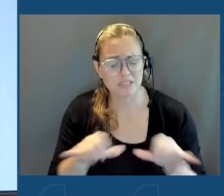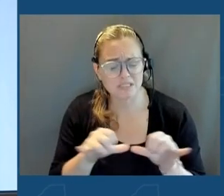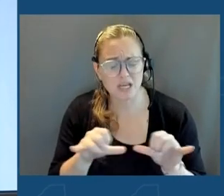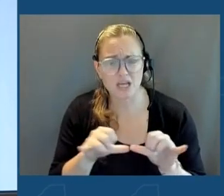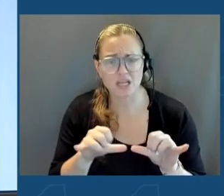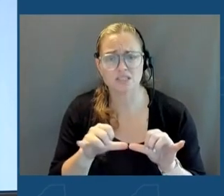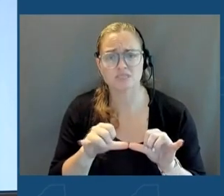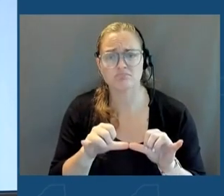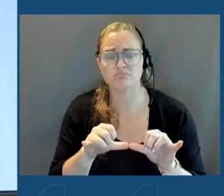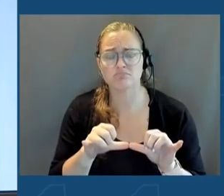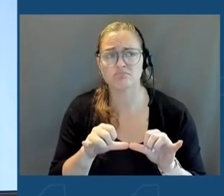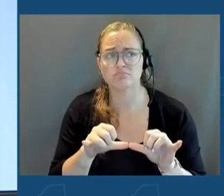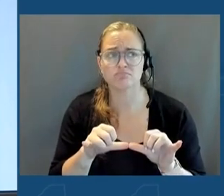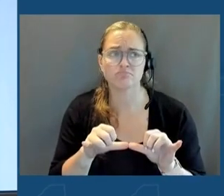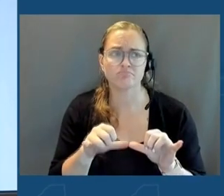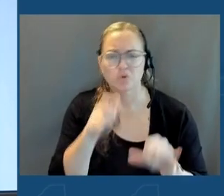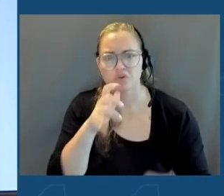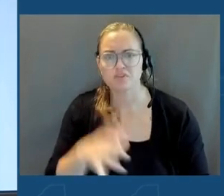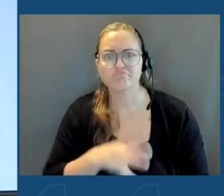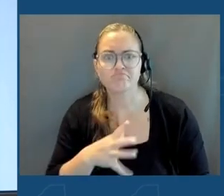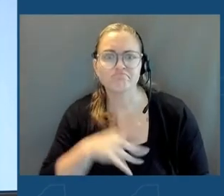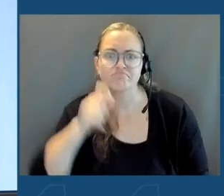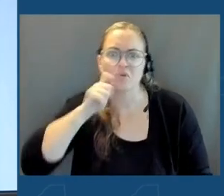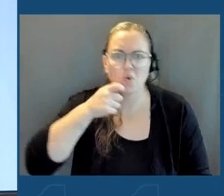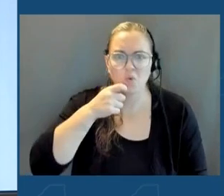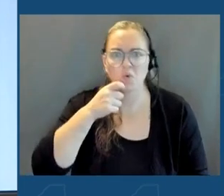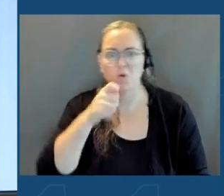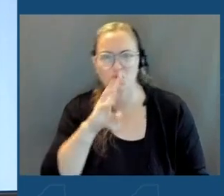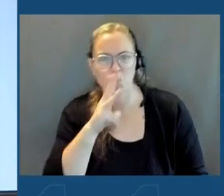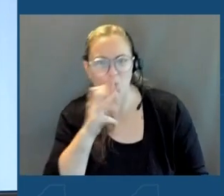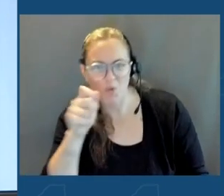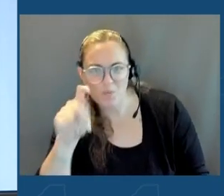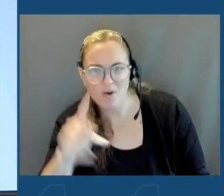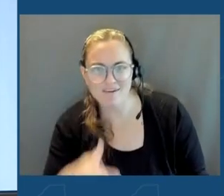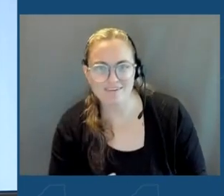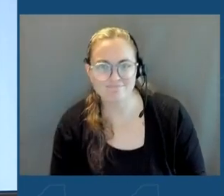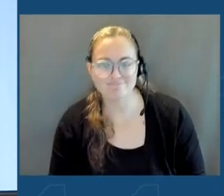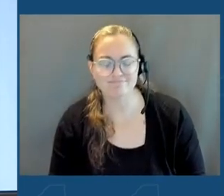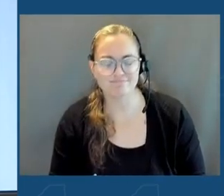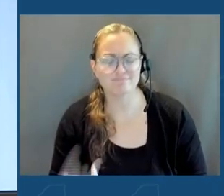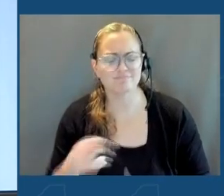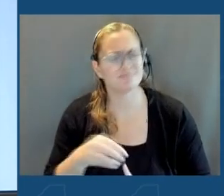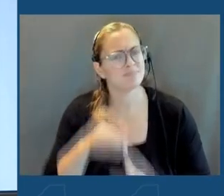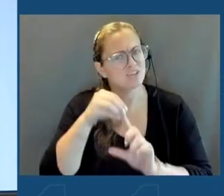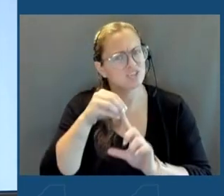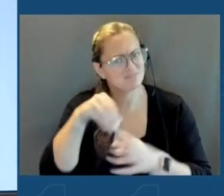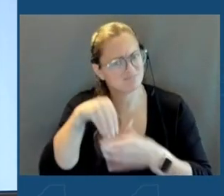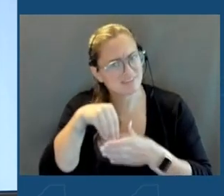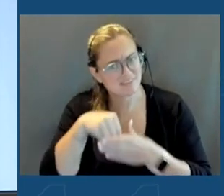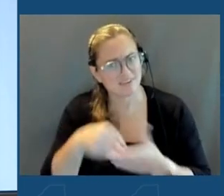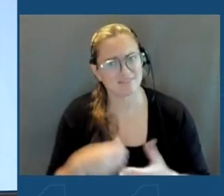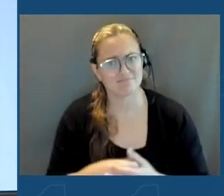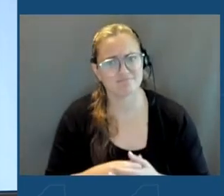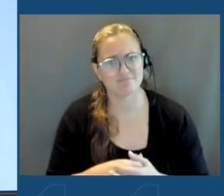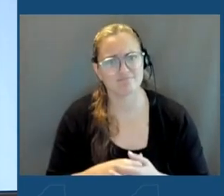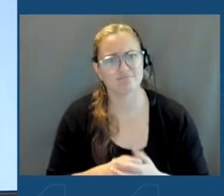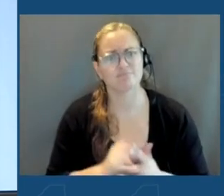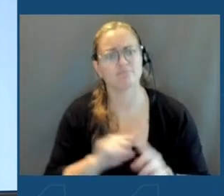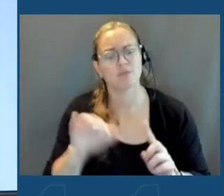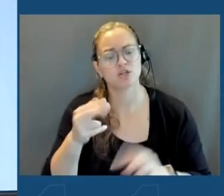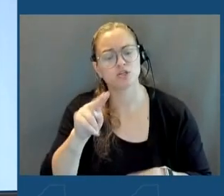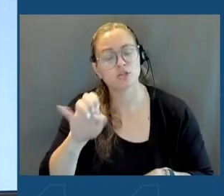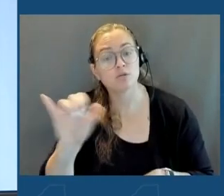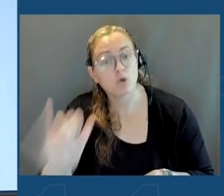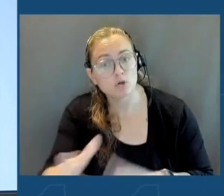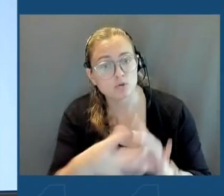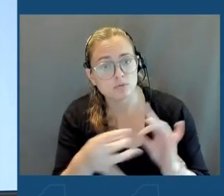something as sophisticated and cool and edgy as a water park, especially one that's indoors. But Shane also said,